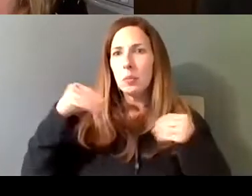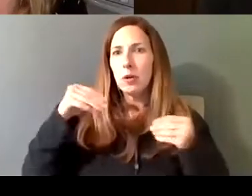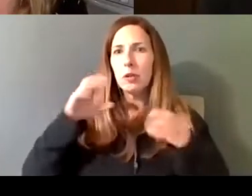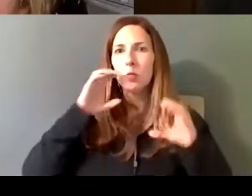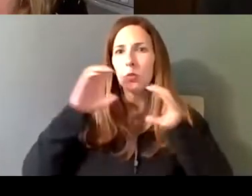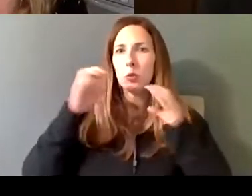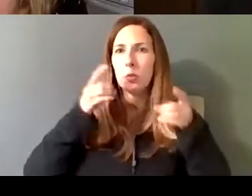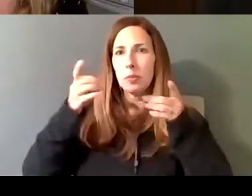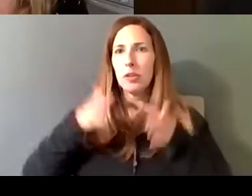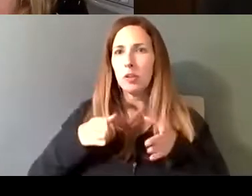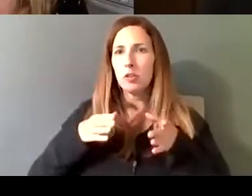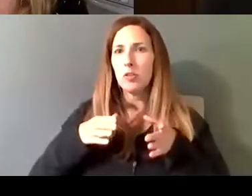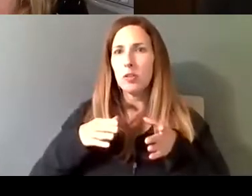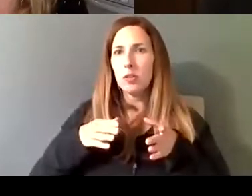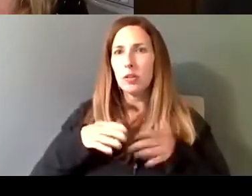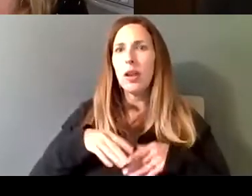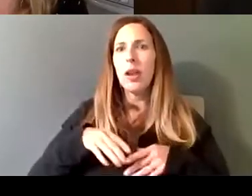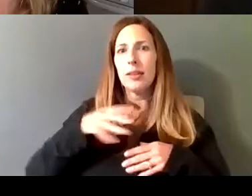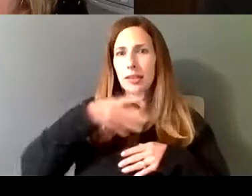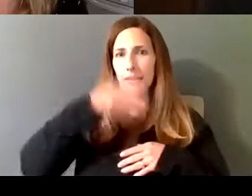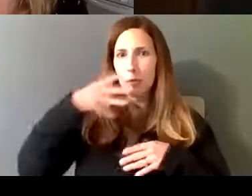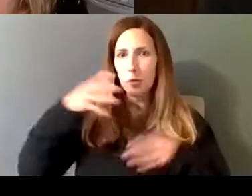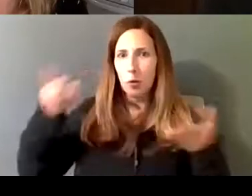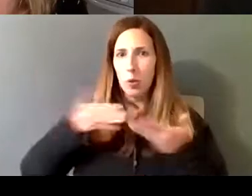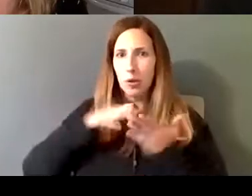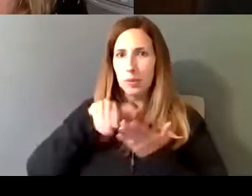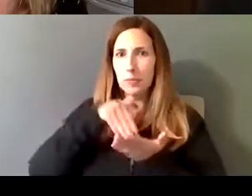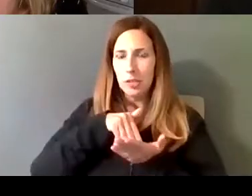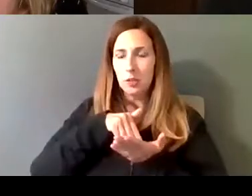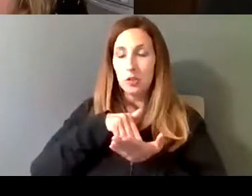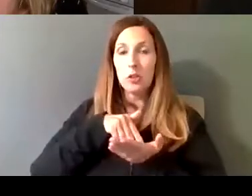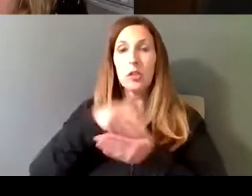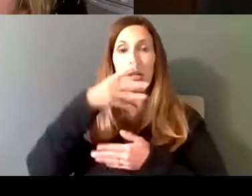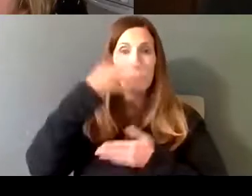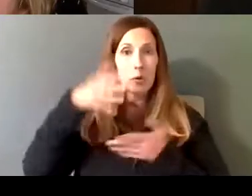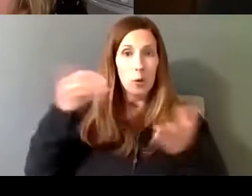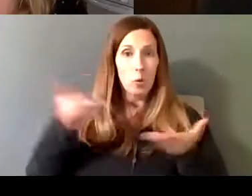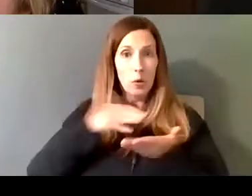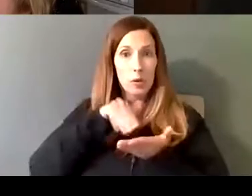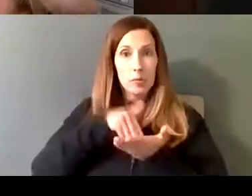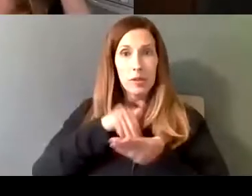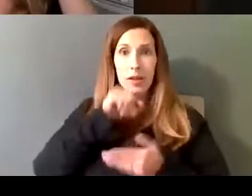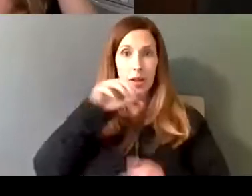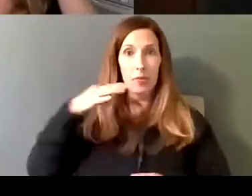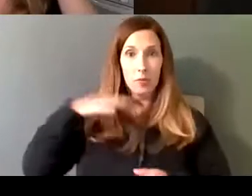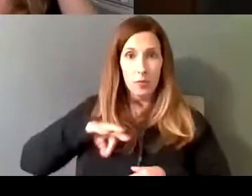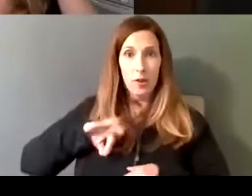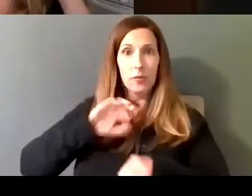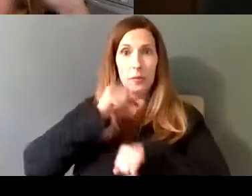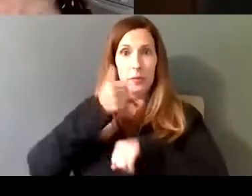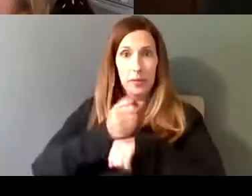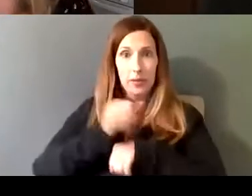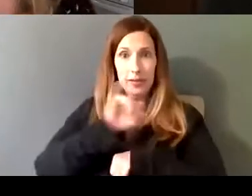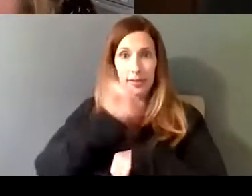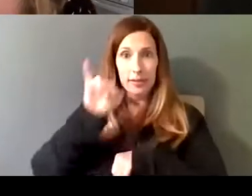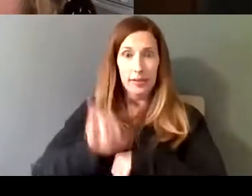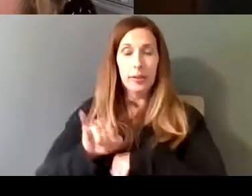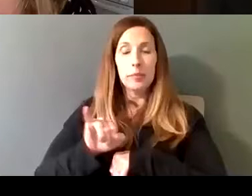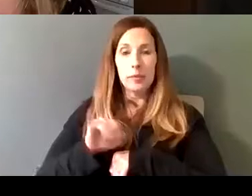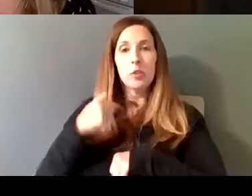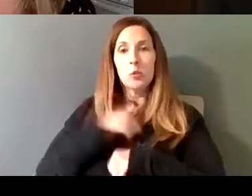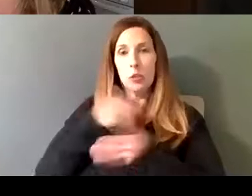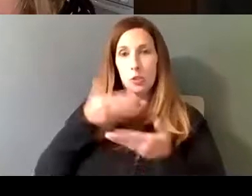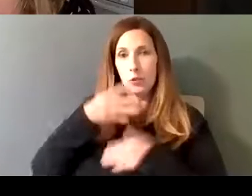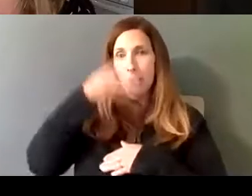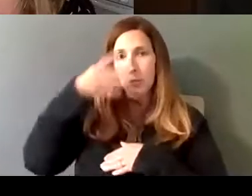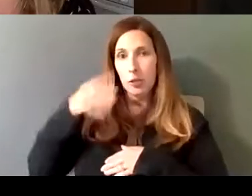Communications Manager at the Immigrant Welcome Center. The Immigrant Welcome Center is a nonprofit based in Indianapolis that serves immigrants